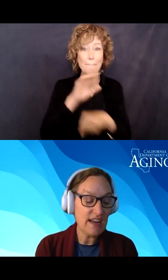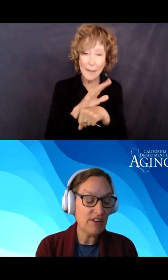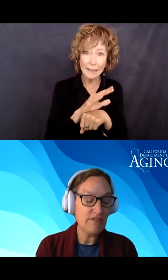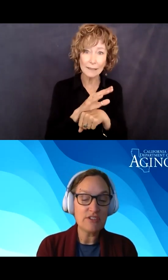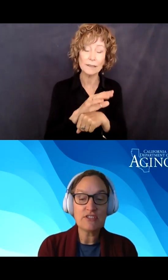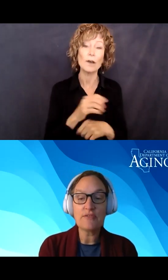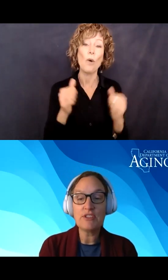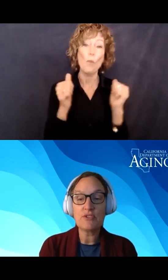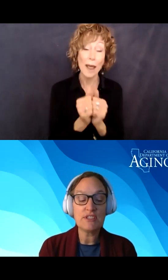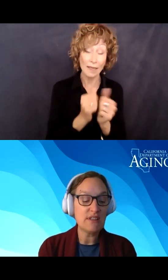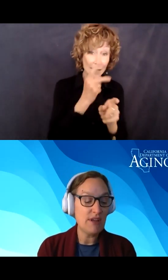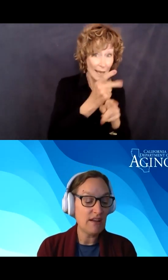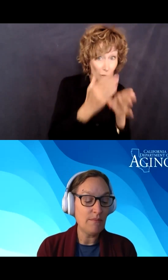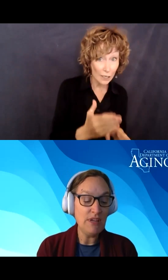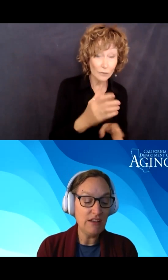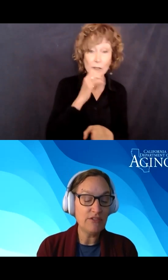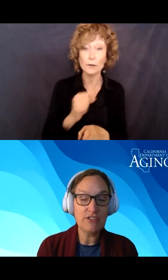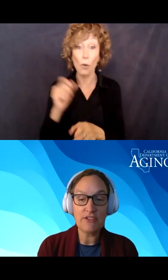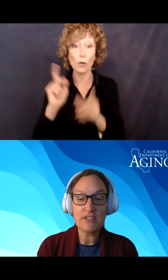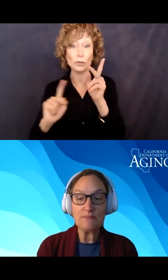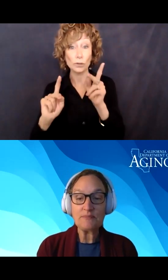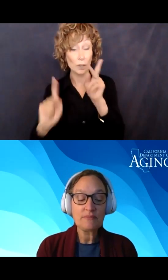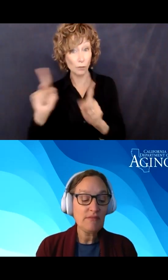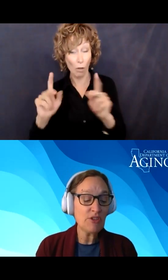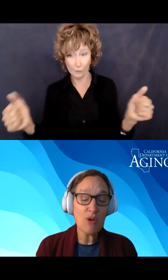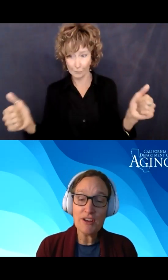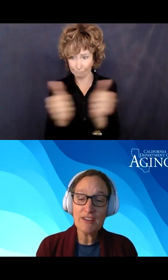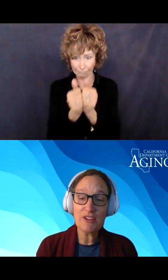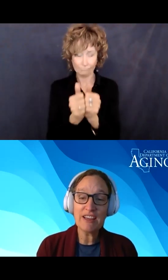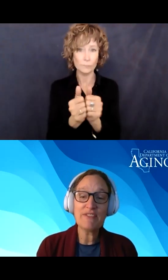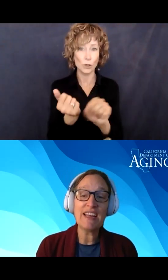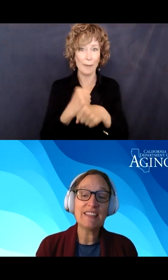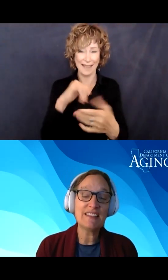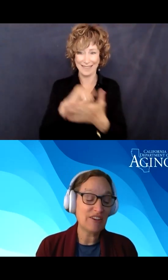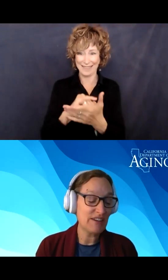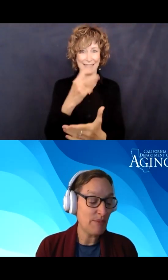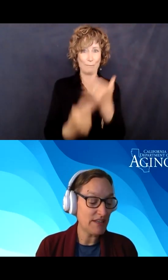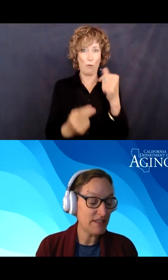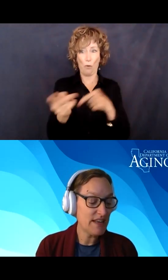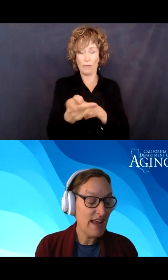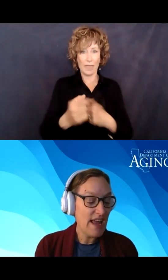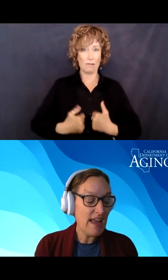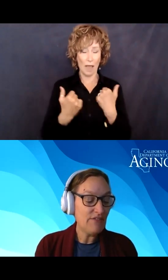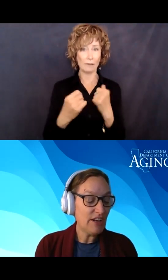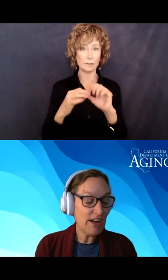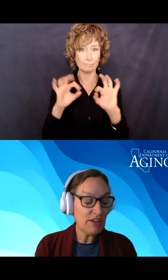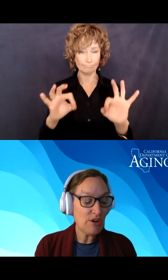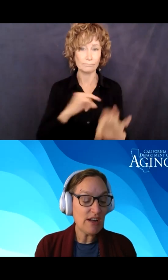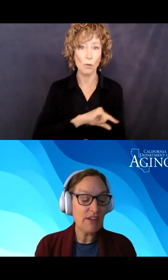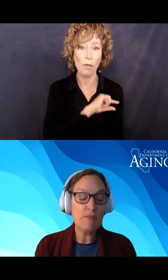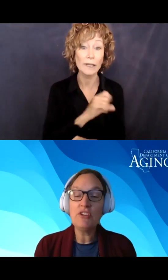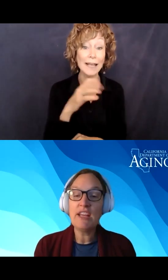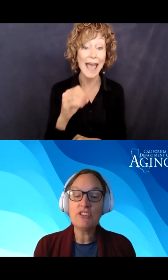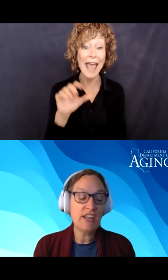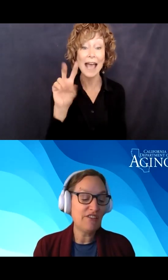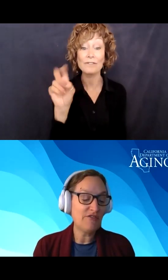adults and caregivers to the resources that make a meaningful difference in the quality of their life and their independence. And Valeria